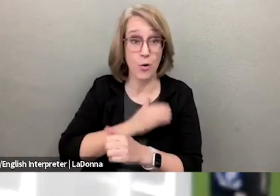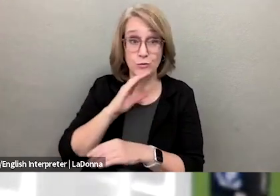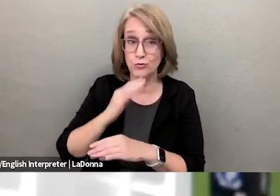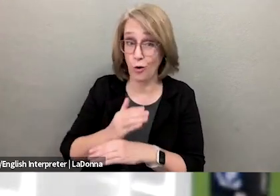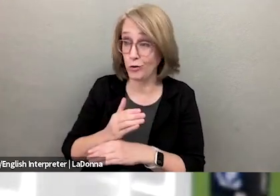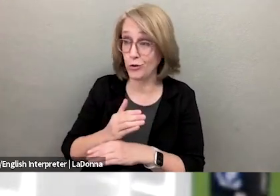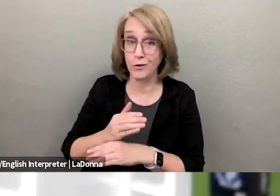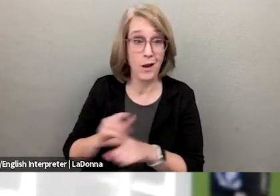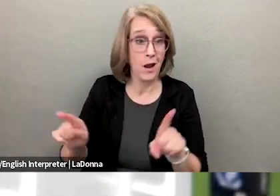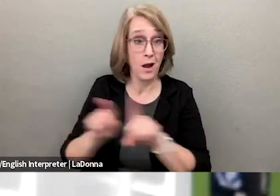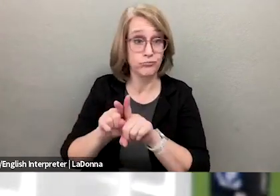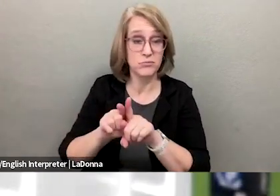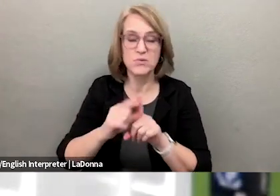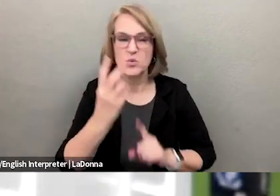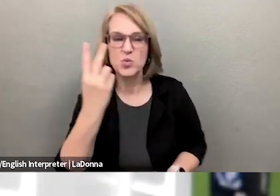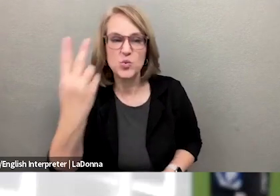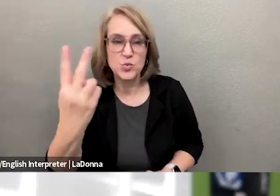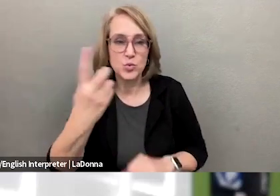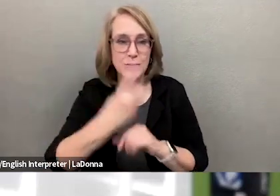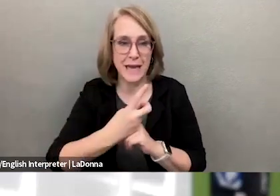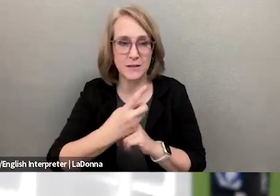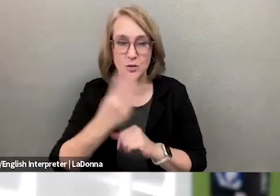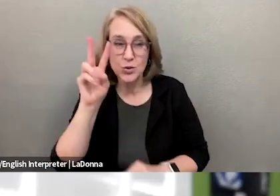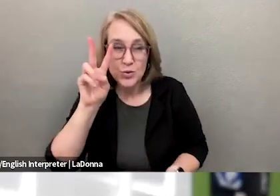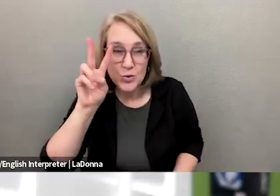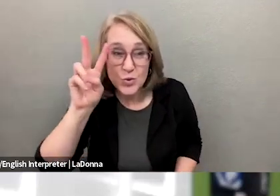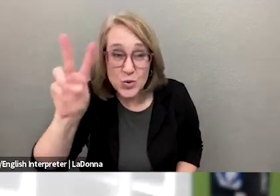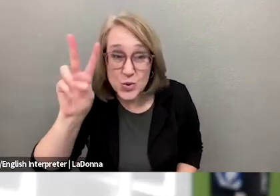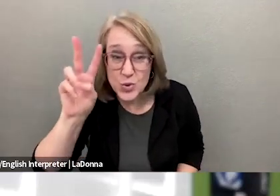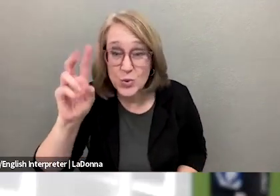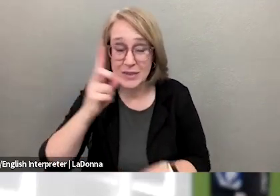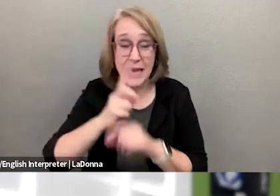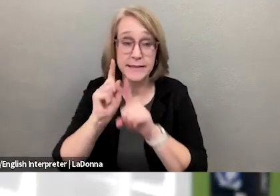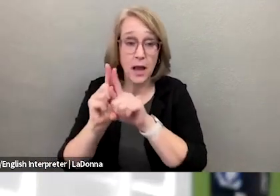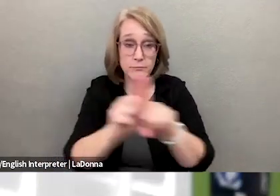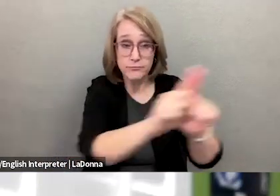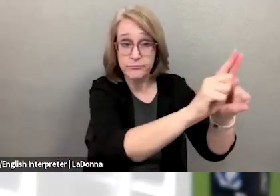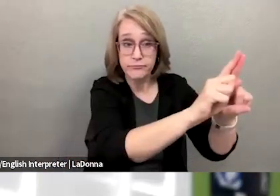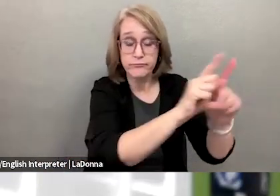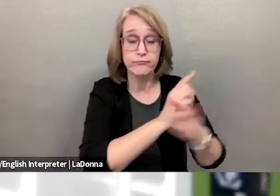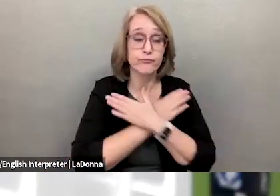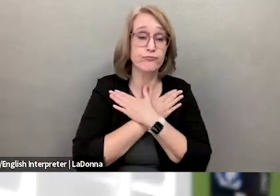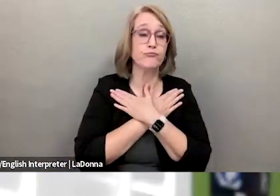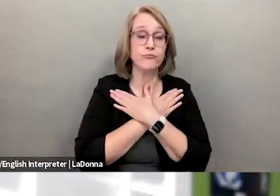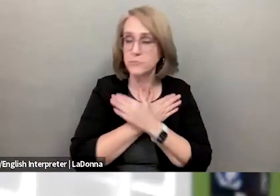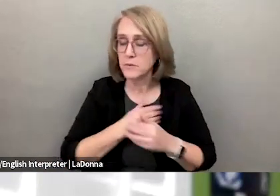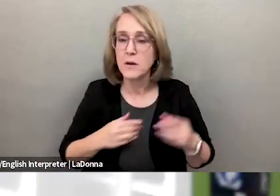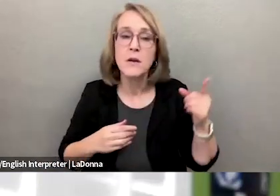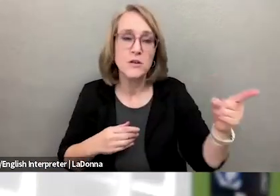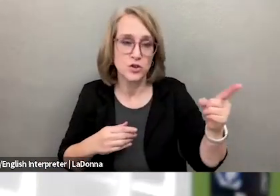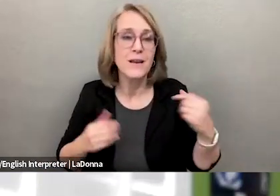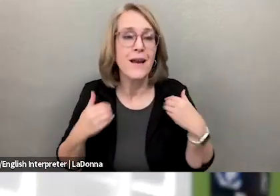for 28 years. Only 2 days in 28 years have they gone off together to be able to get a respite stay. She had a conference in Scotland